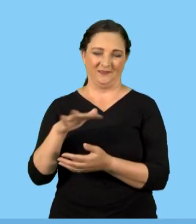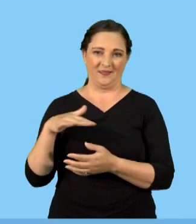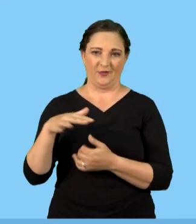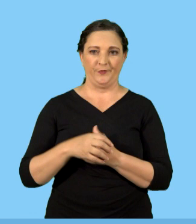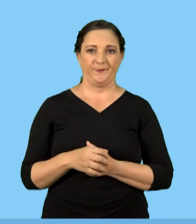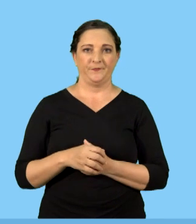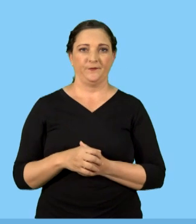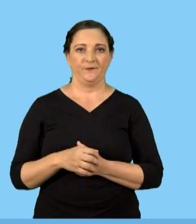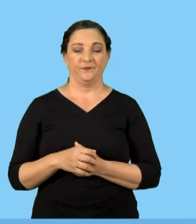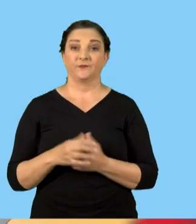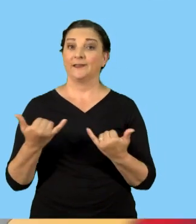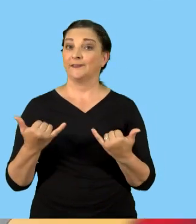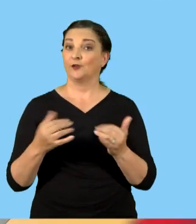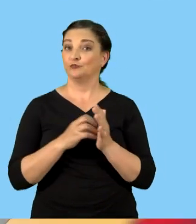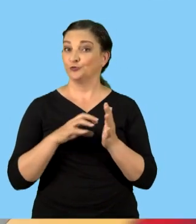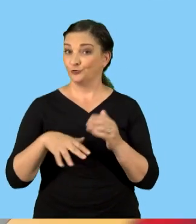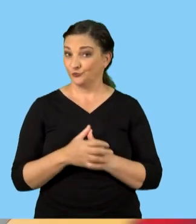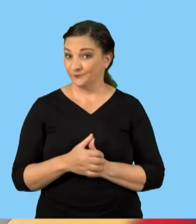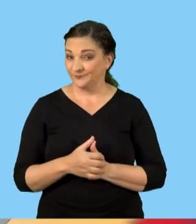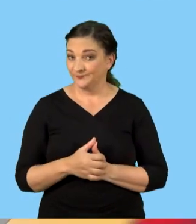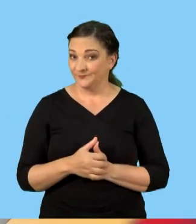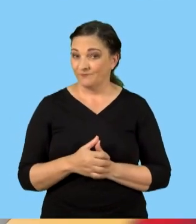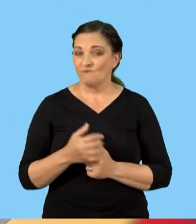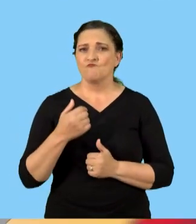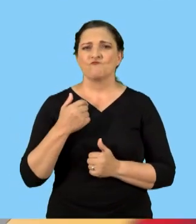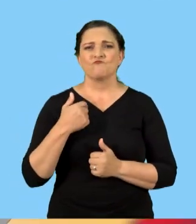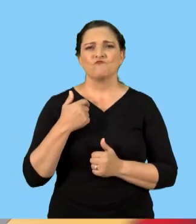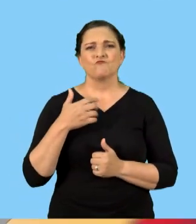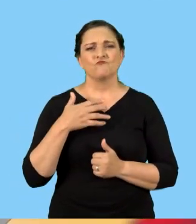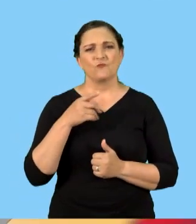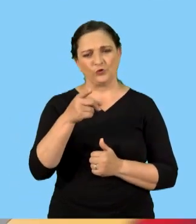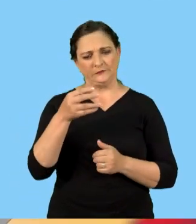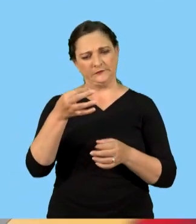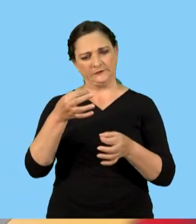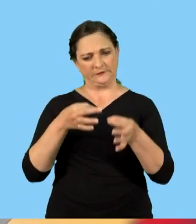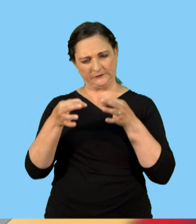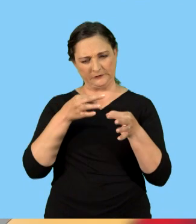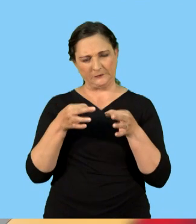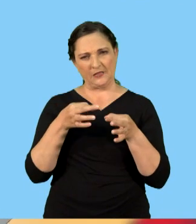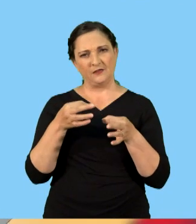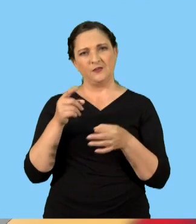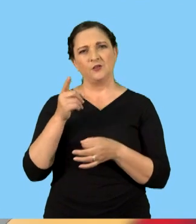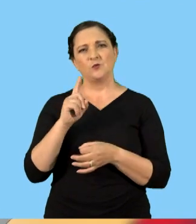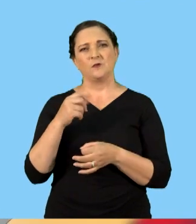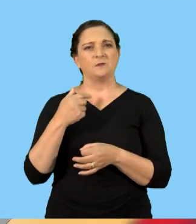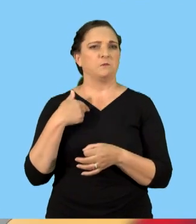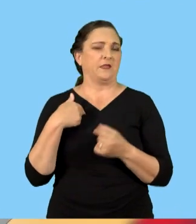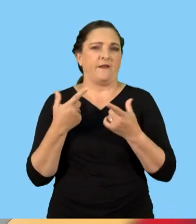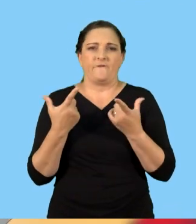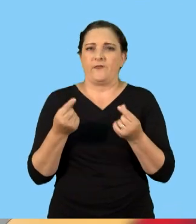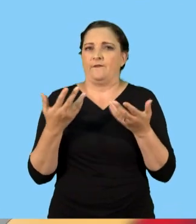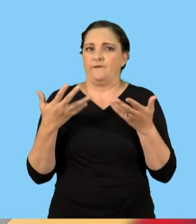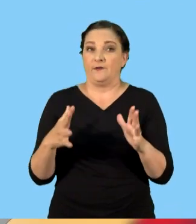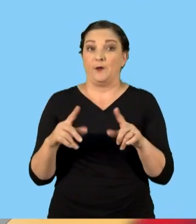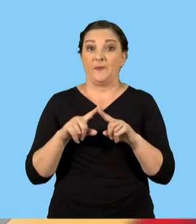of moisture. Now, learners, I want you to be able to explain the formation of acid rain.